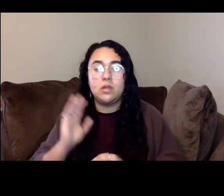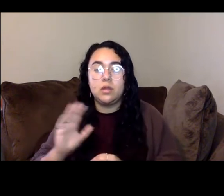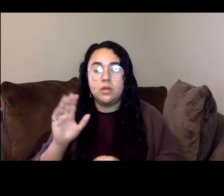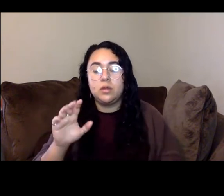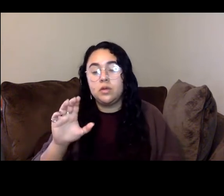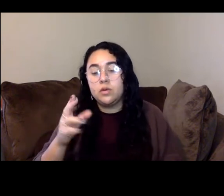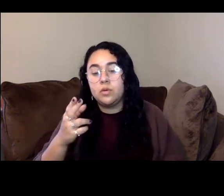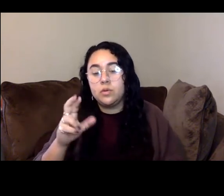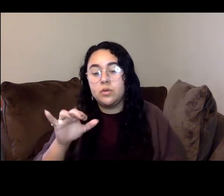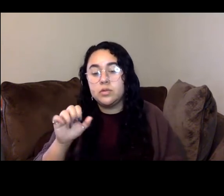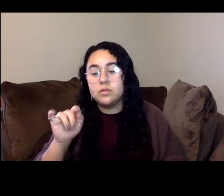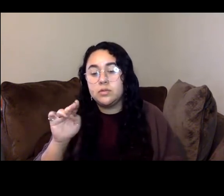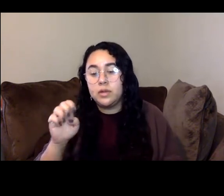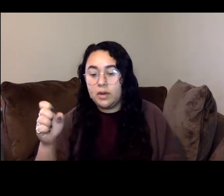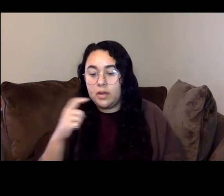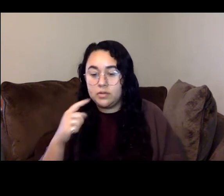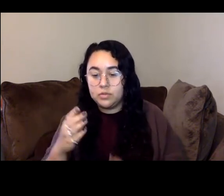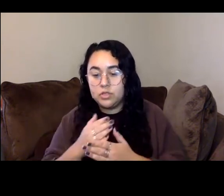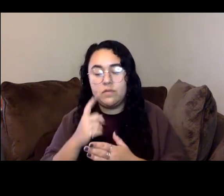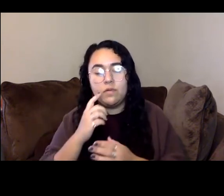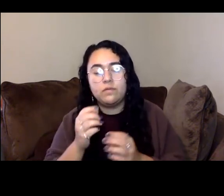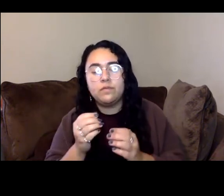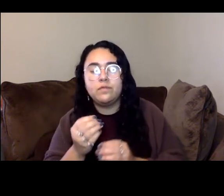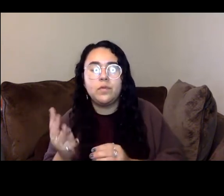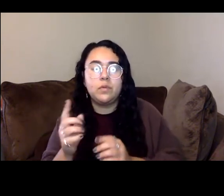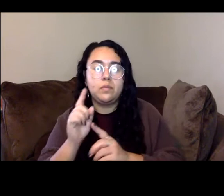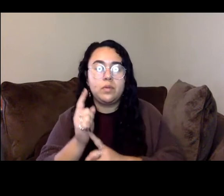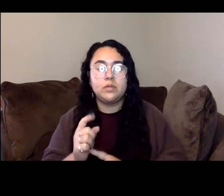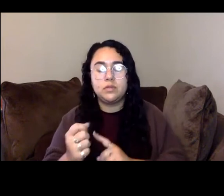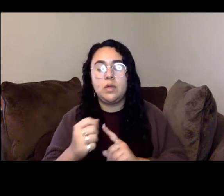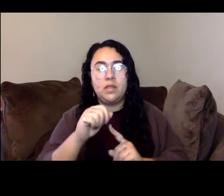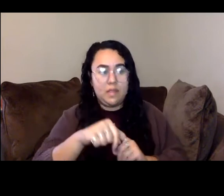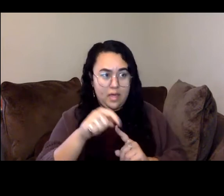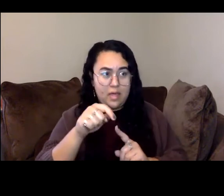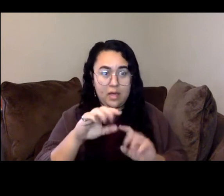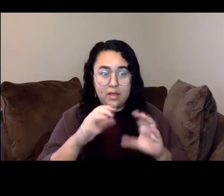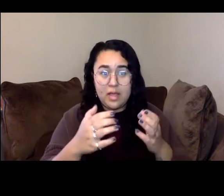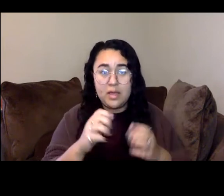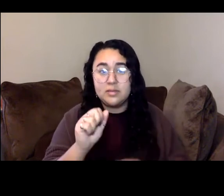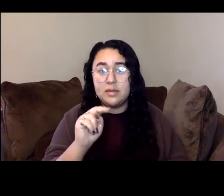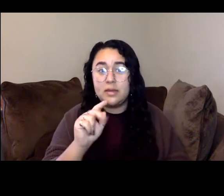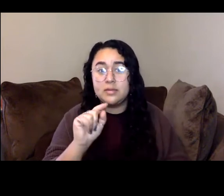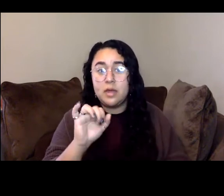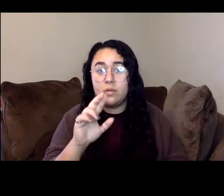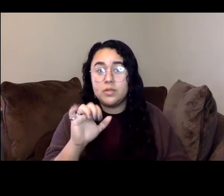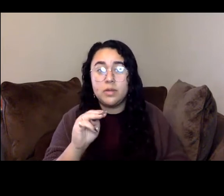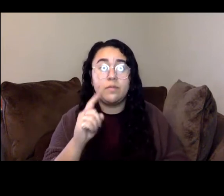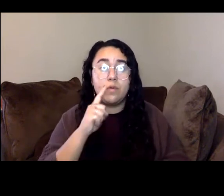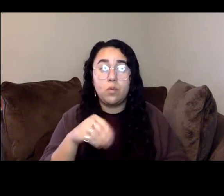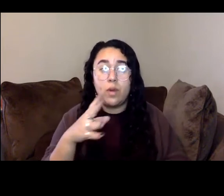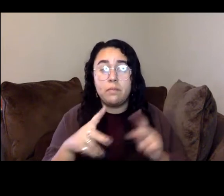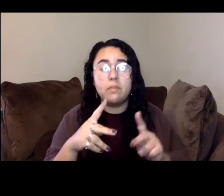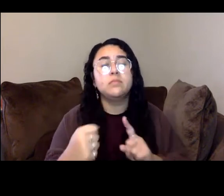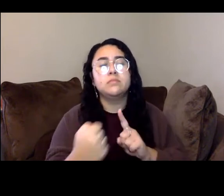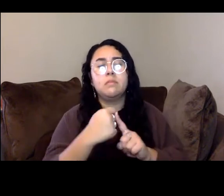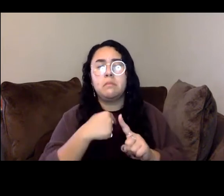me to share for a couple of minutes what the impact of the course was on me. And for me, it was really important